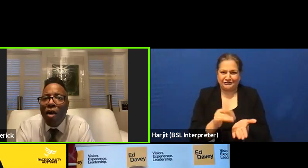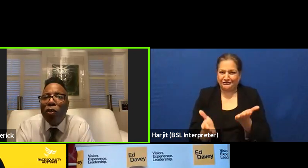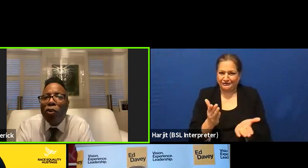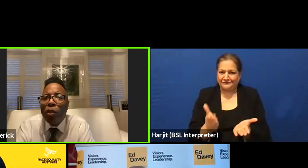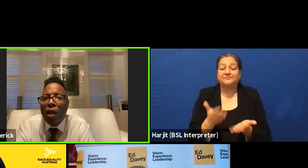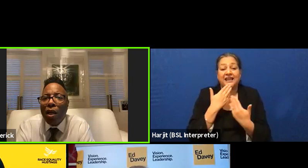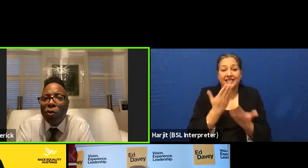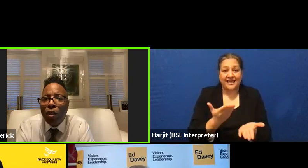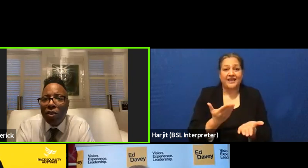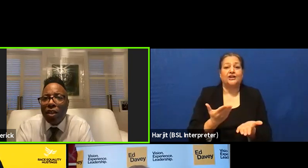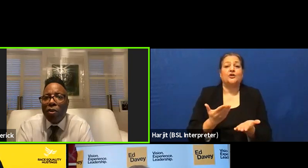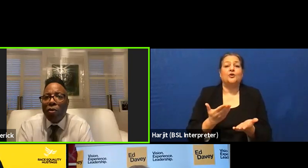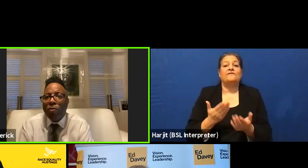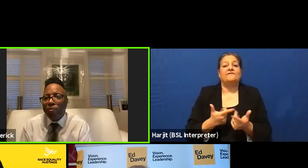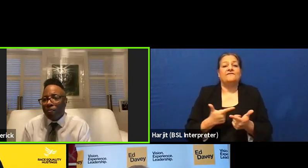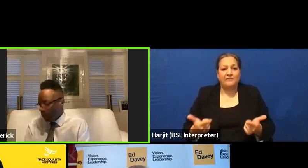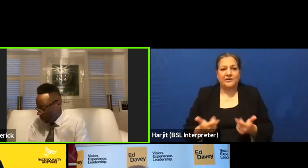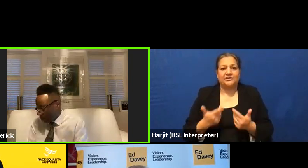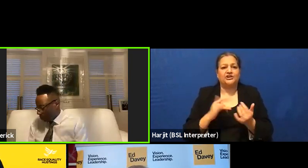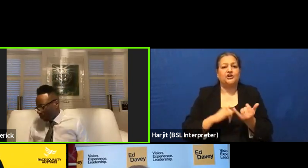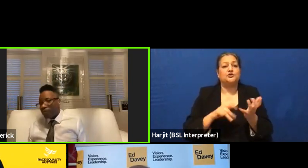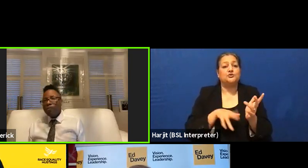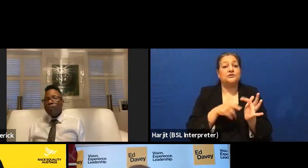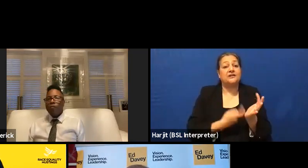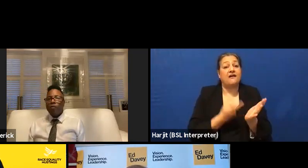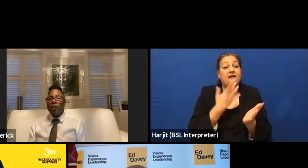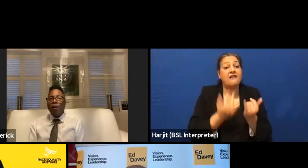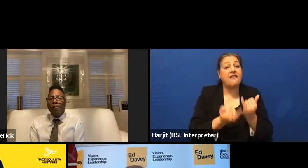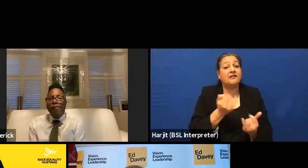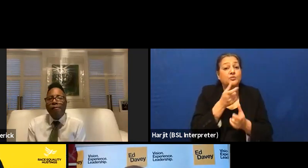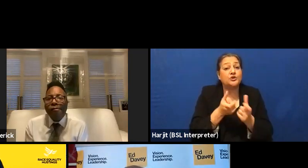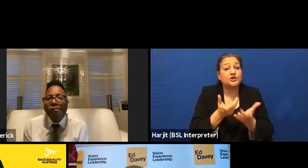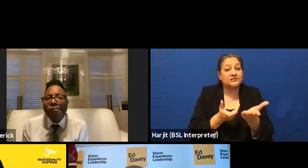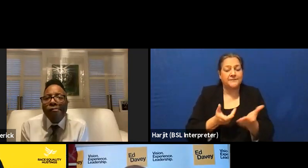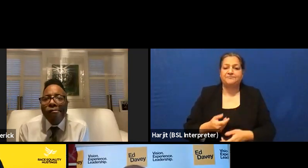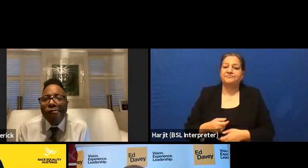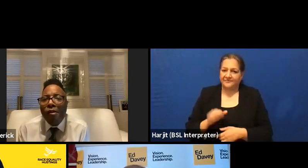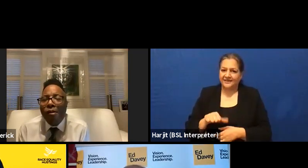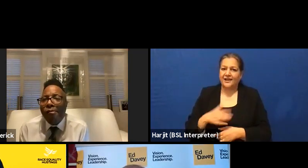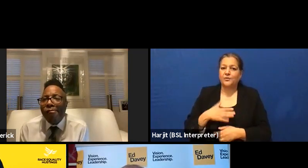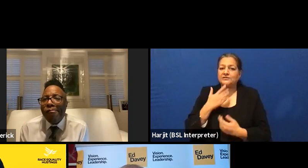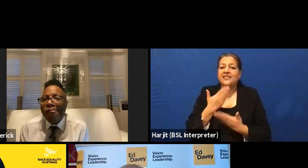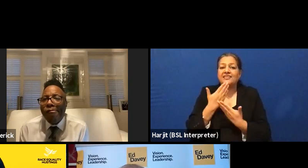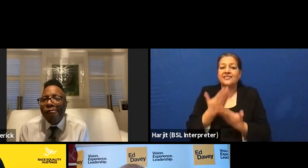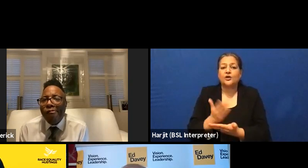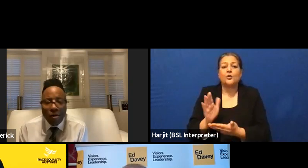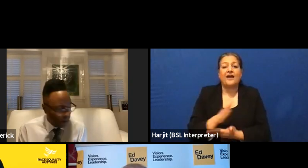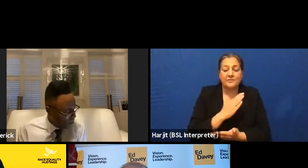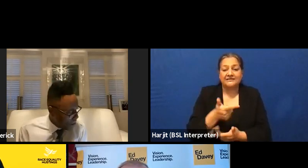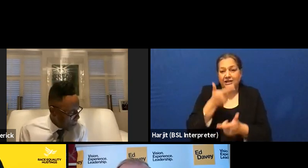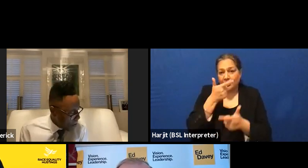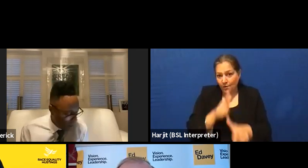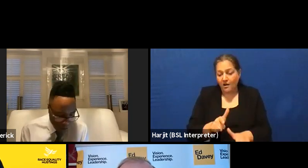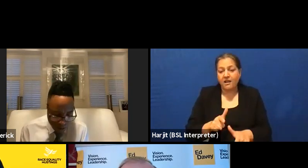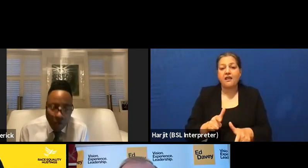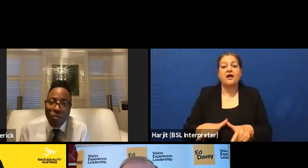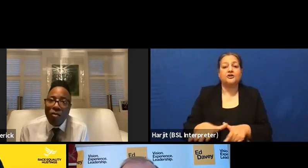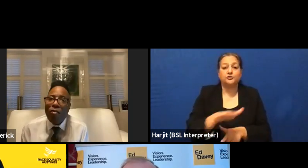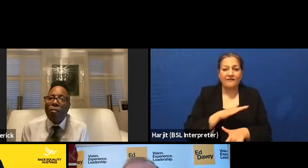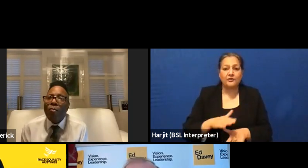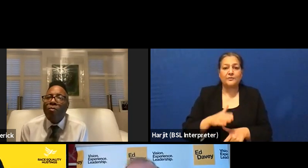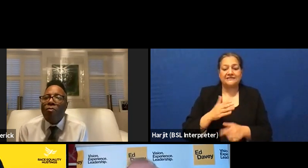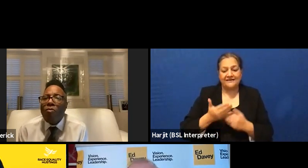Sundar, over to you with the last words. Thank you. Well, thanks very much, everybody. Good luck to you all with the rest of this